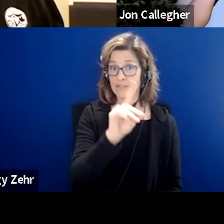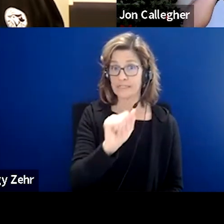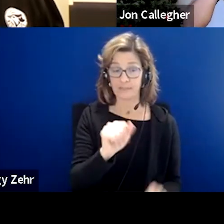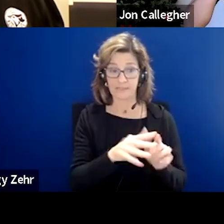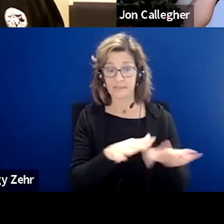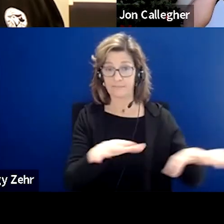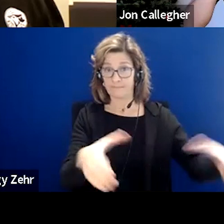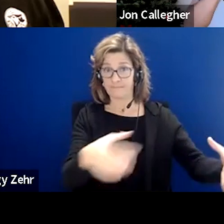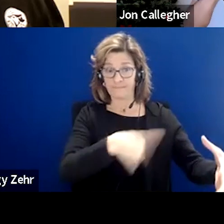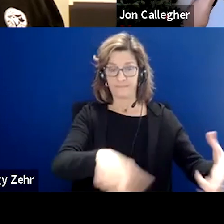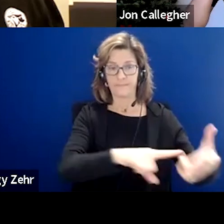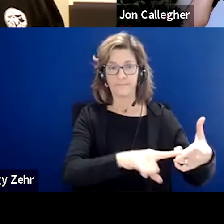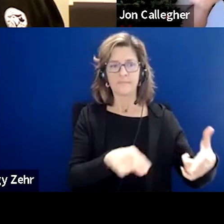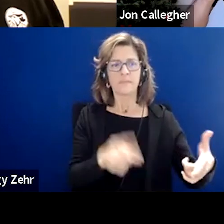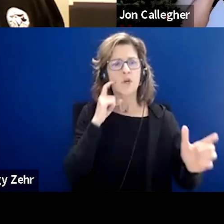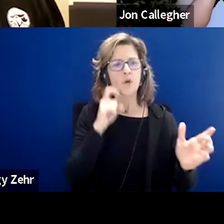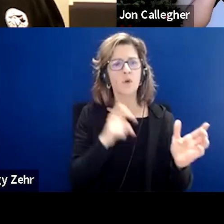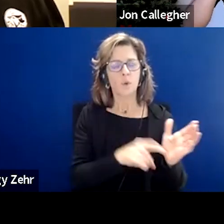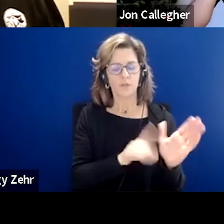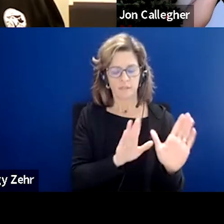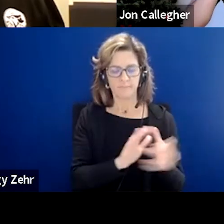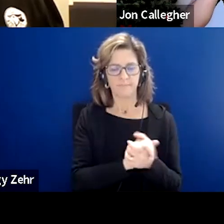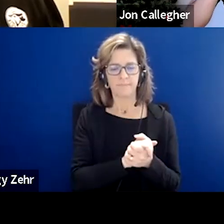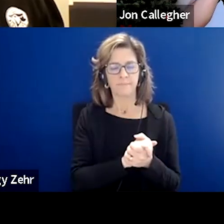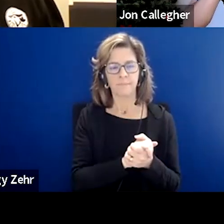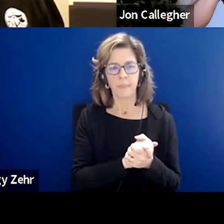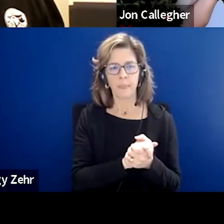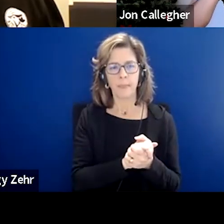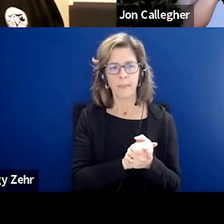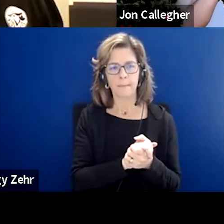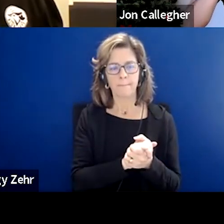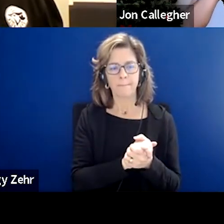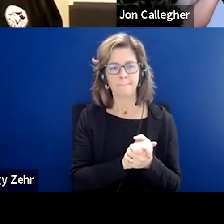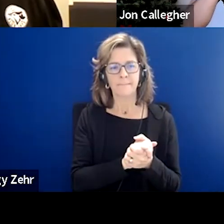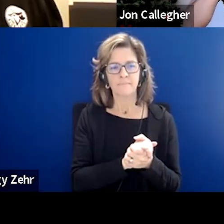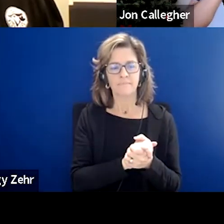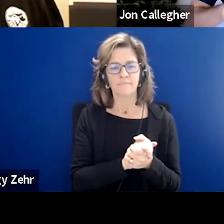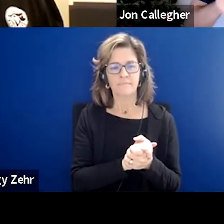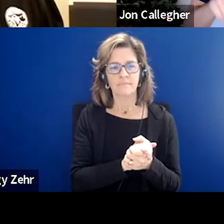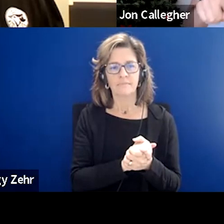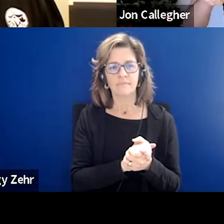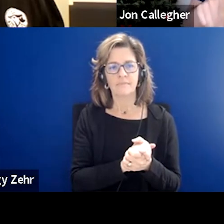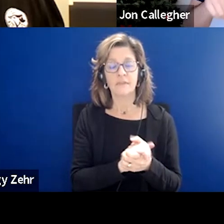they've noticed that coworkers are perceived as being more helpful to a worker with a